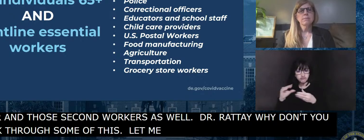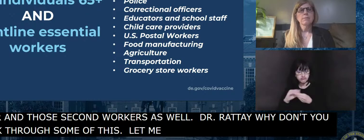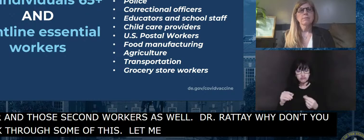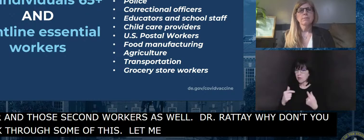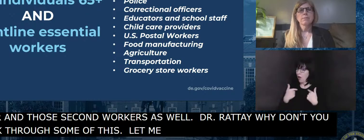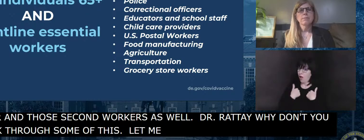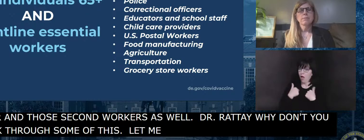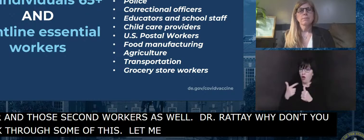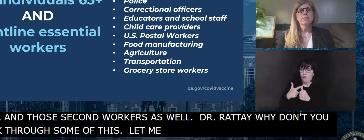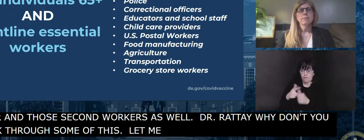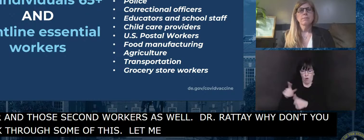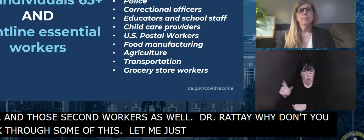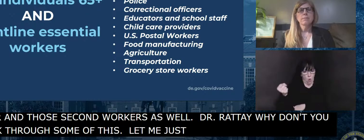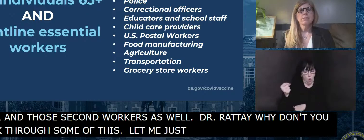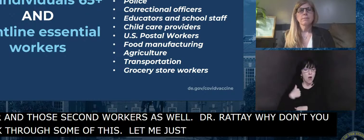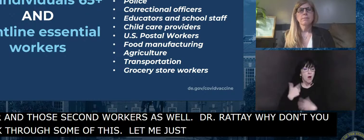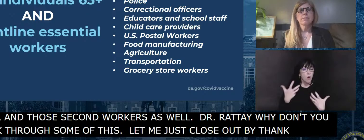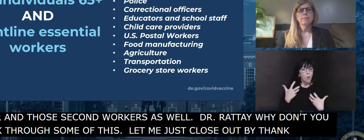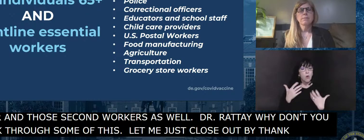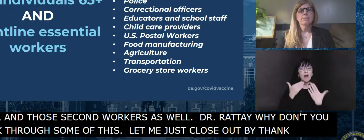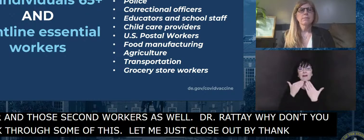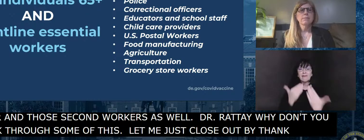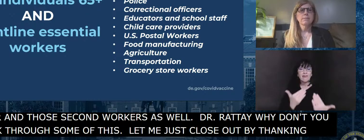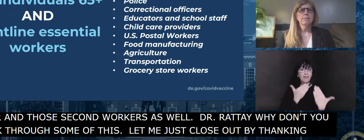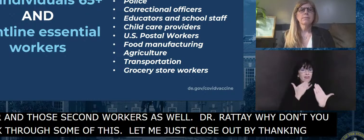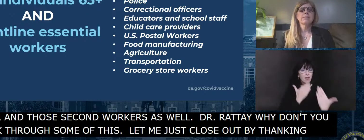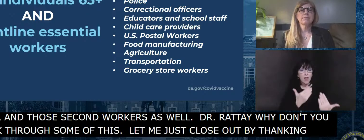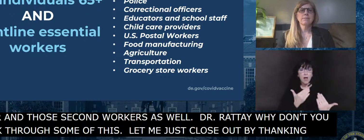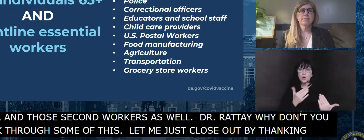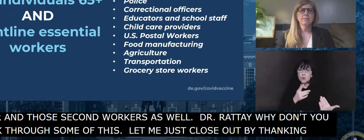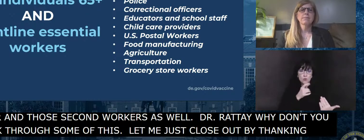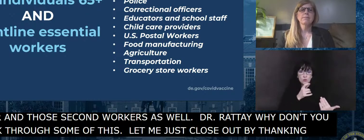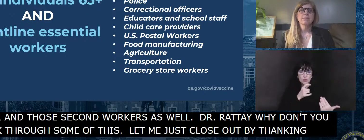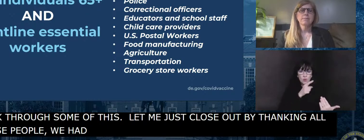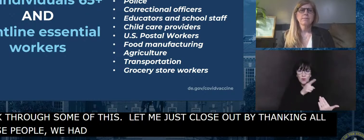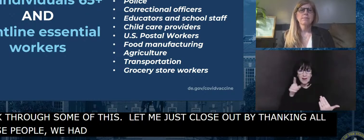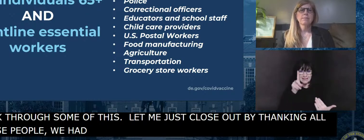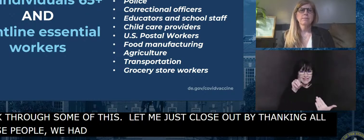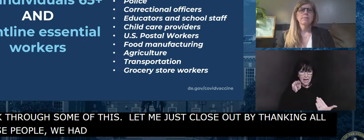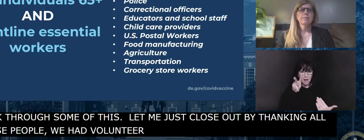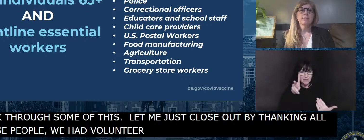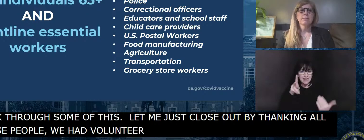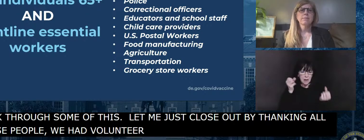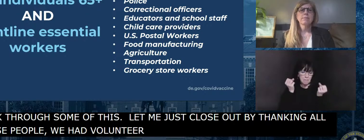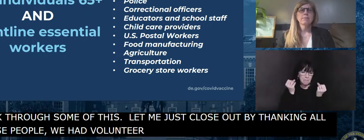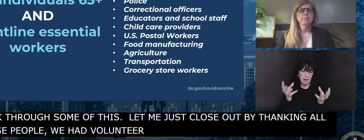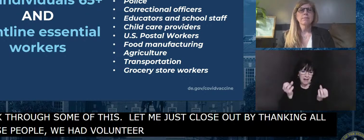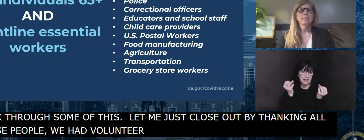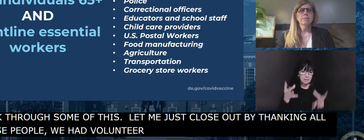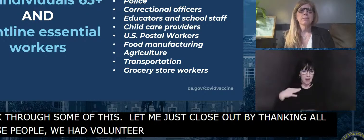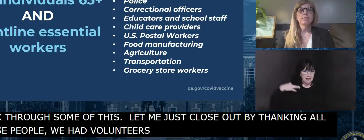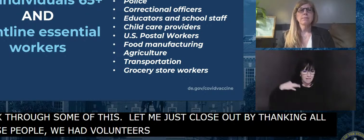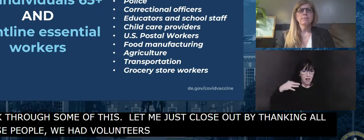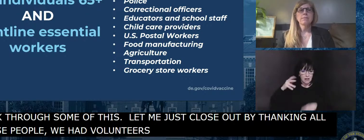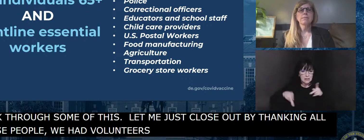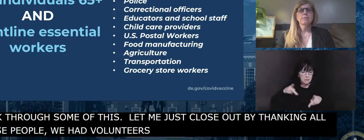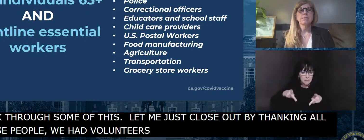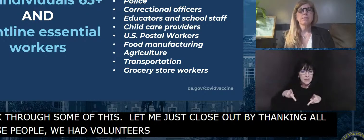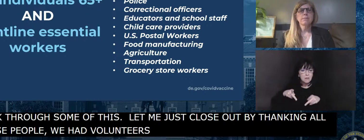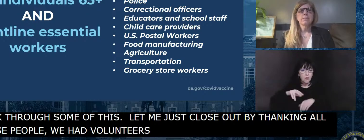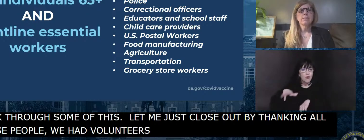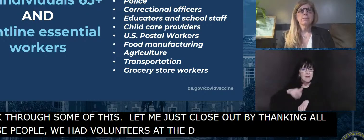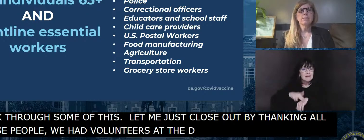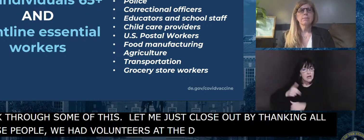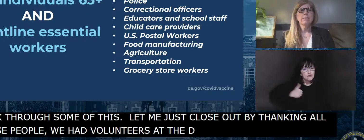thanking all those people. We had volunteers at the DMV and the pod. We had National Guards, men and women